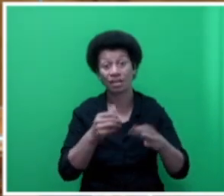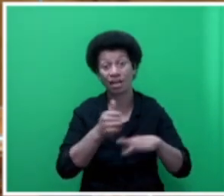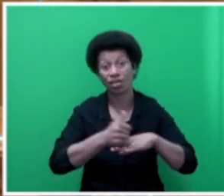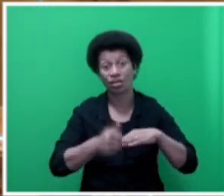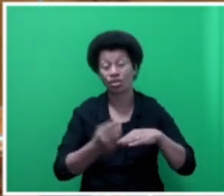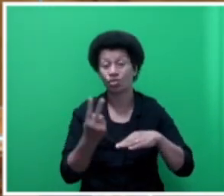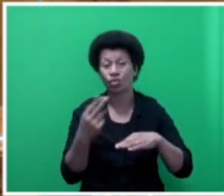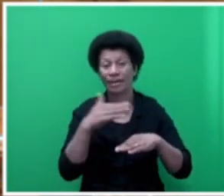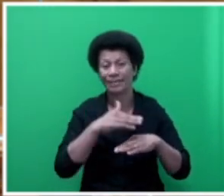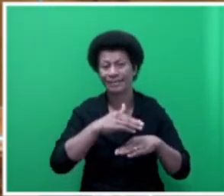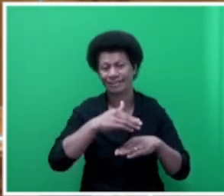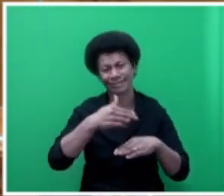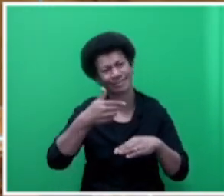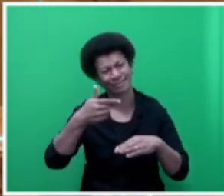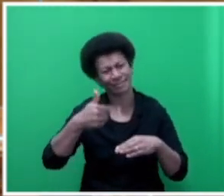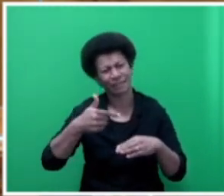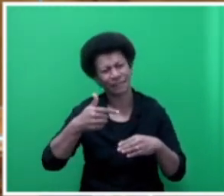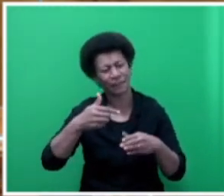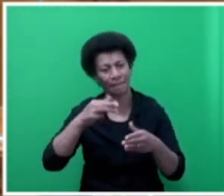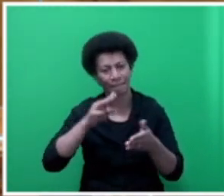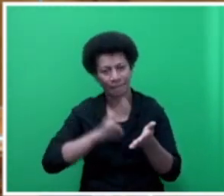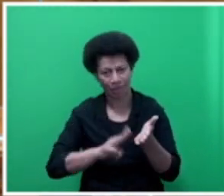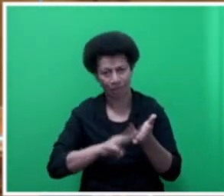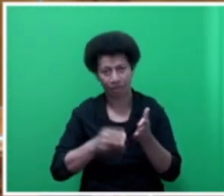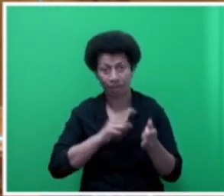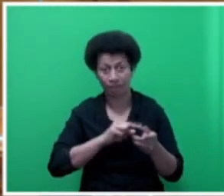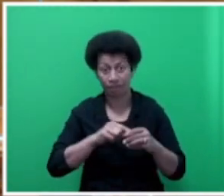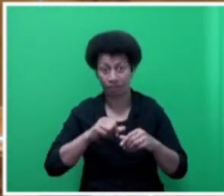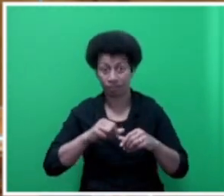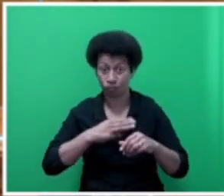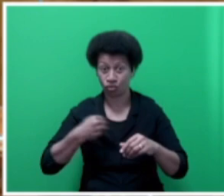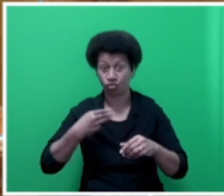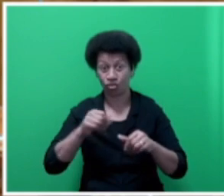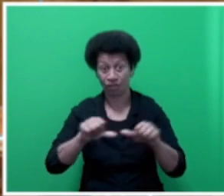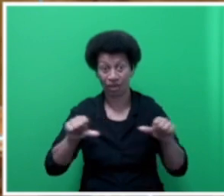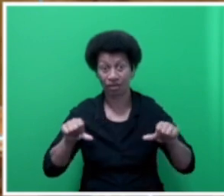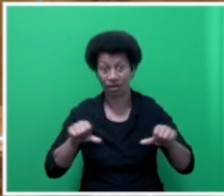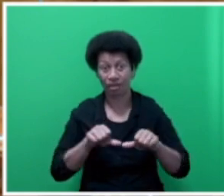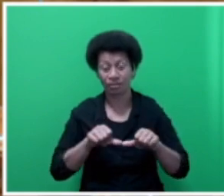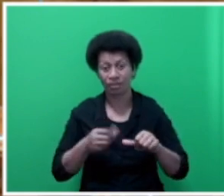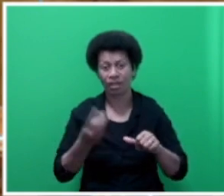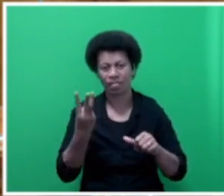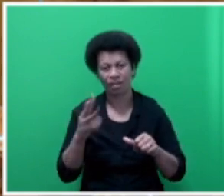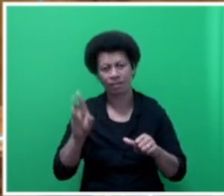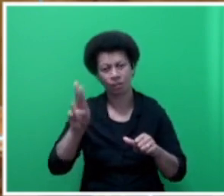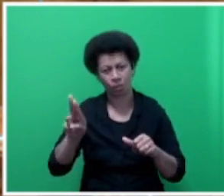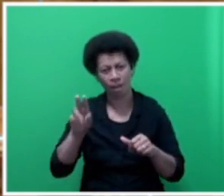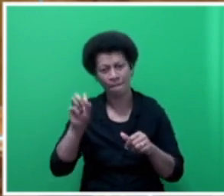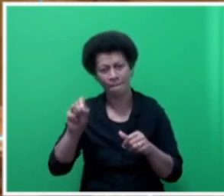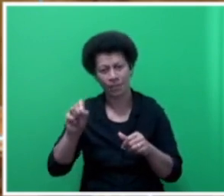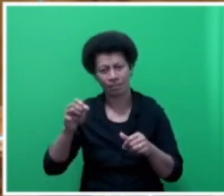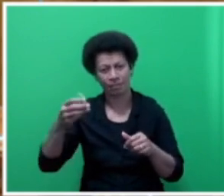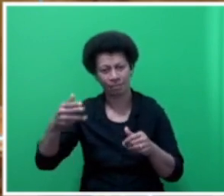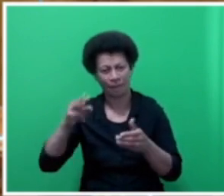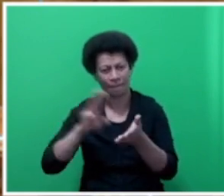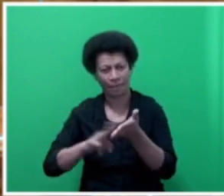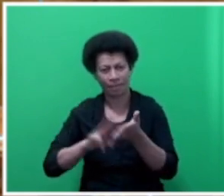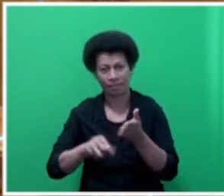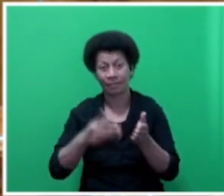million. Ministry of Agriculture, $32.9 million. Ministry of